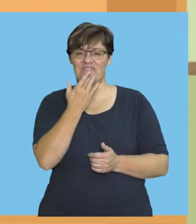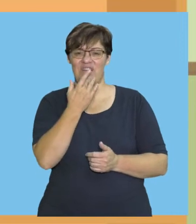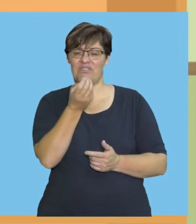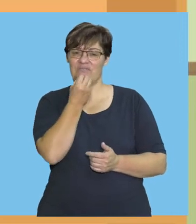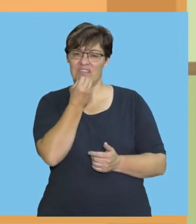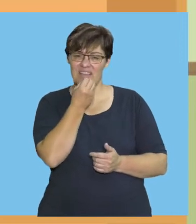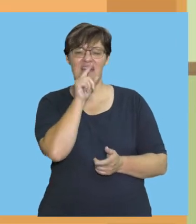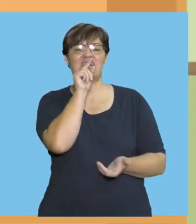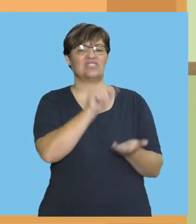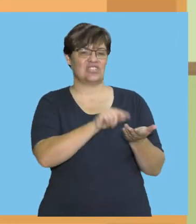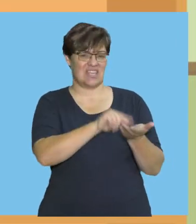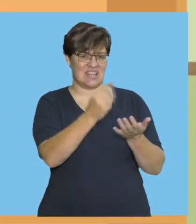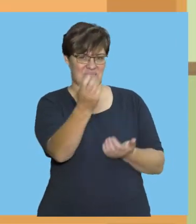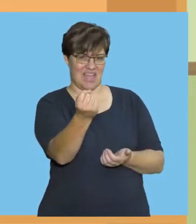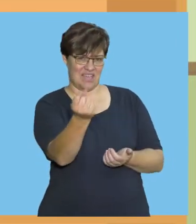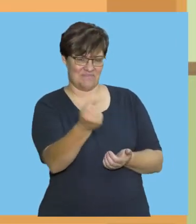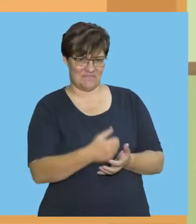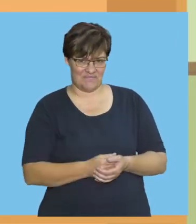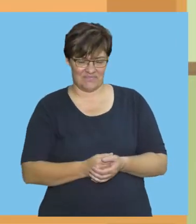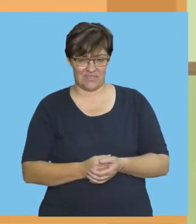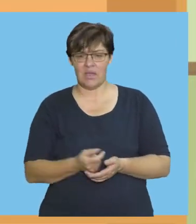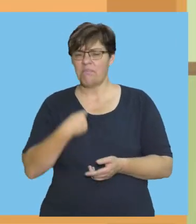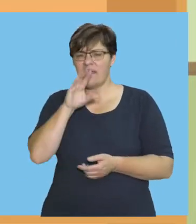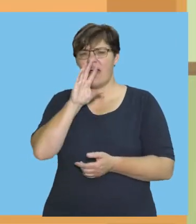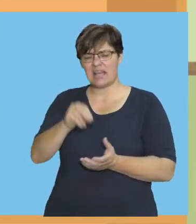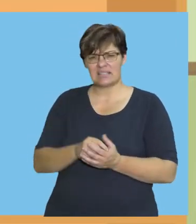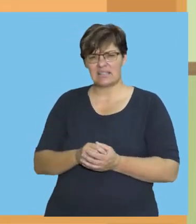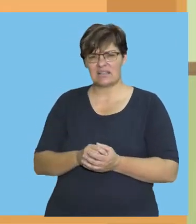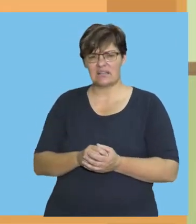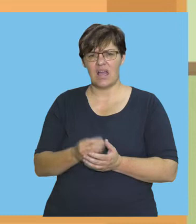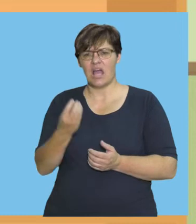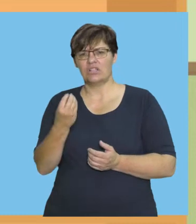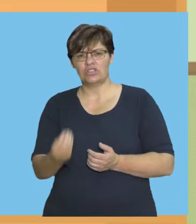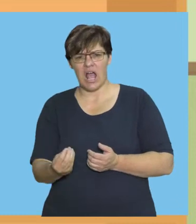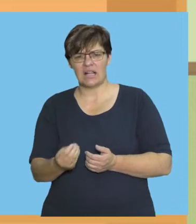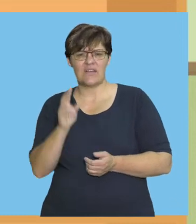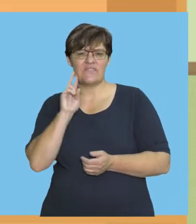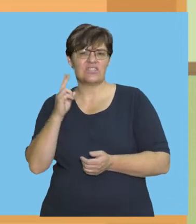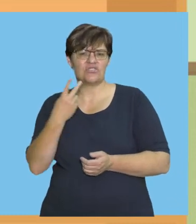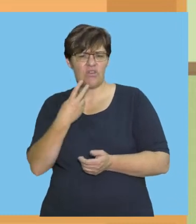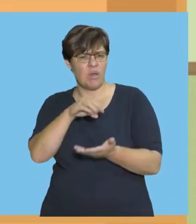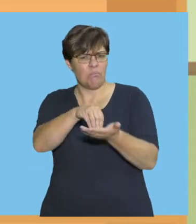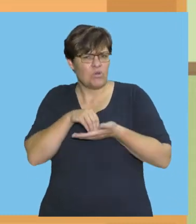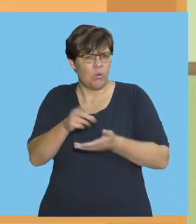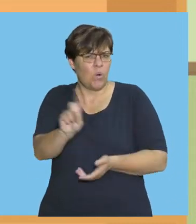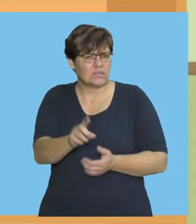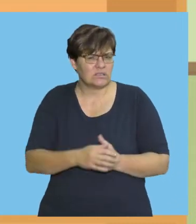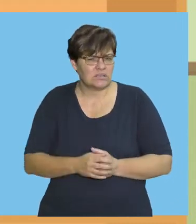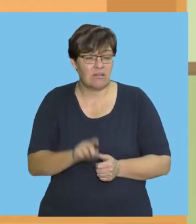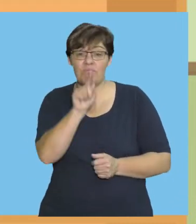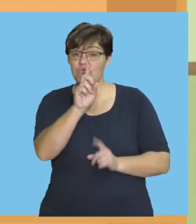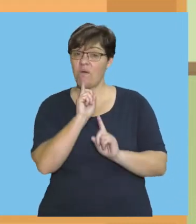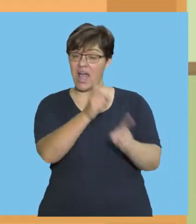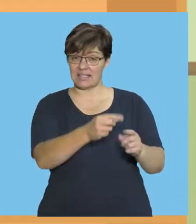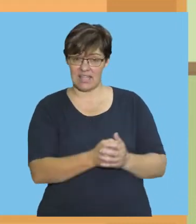favorite meal is chicken and pap. I ask, what did the child who is a vegetarian bring?